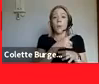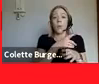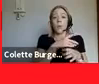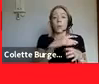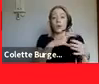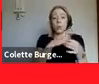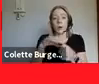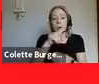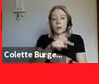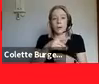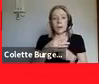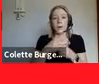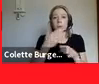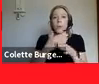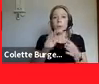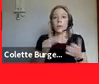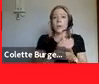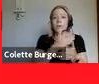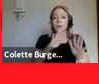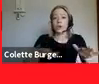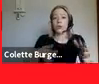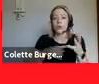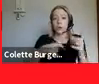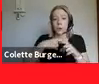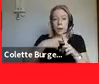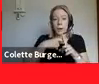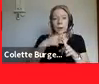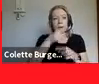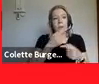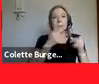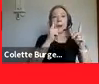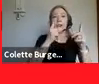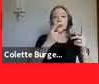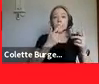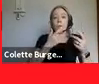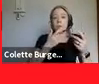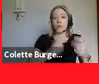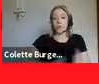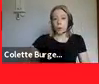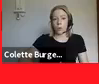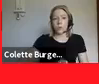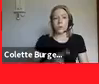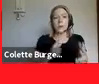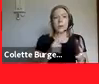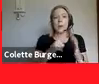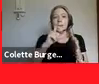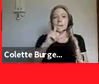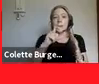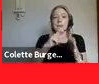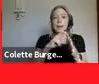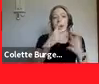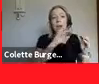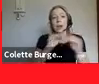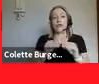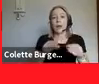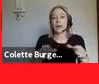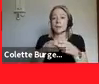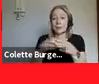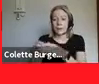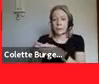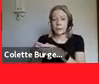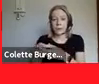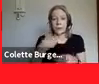Children UK in advisory and managerial roles in the ECD and education teams, working with staff from